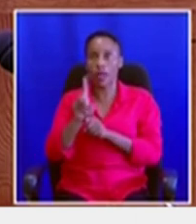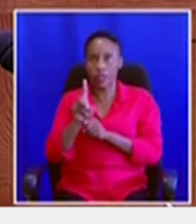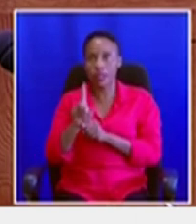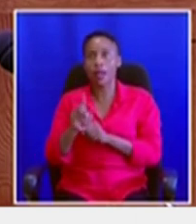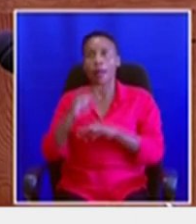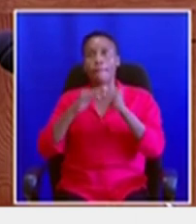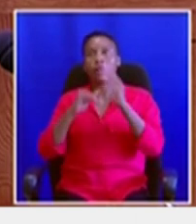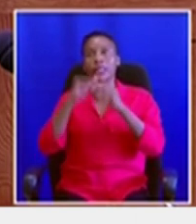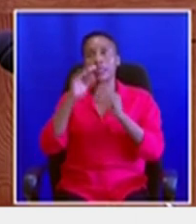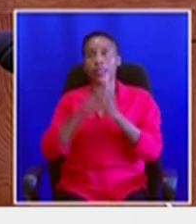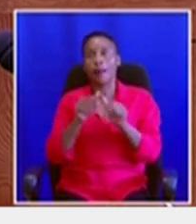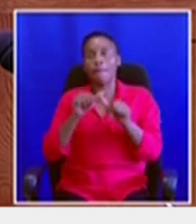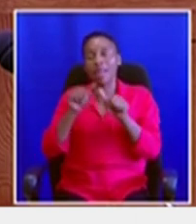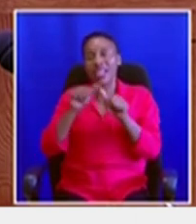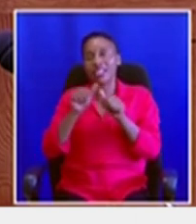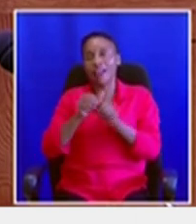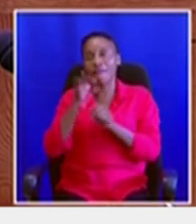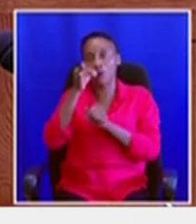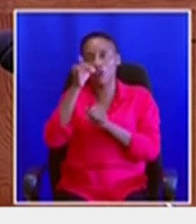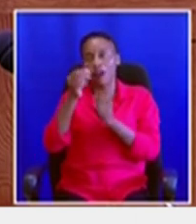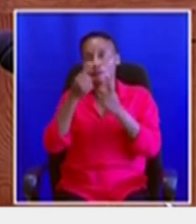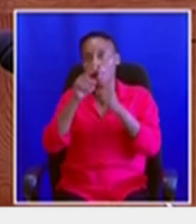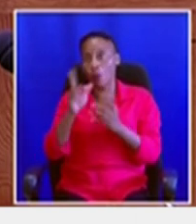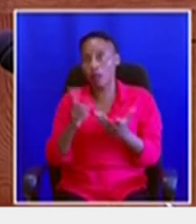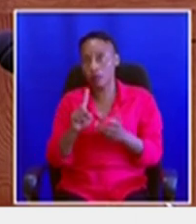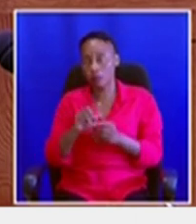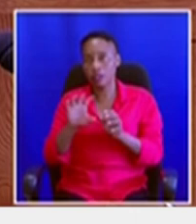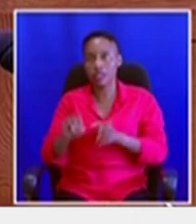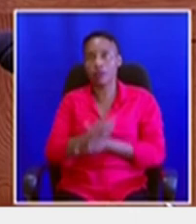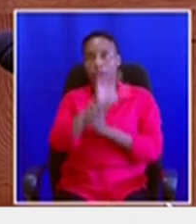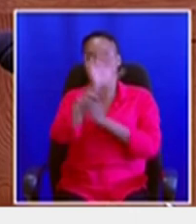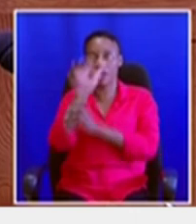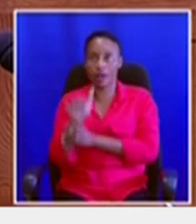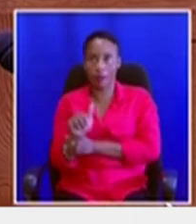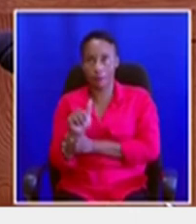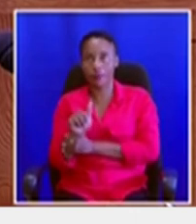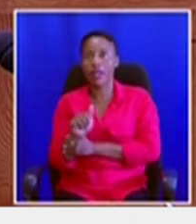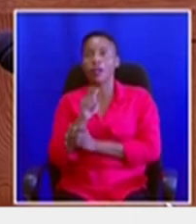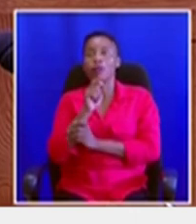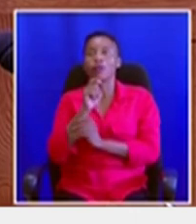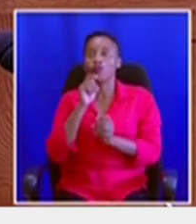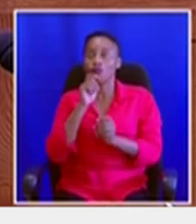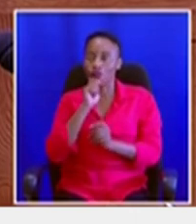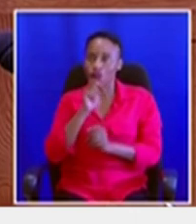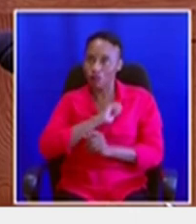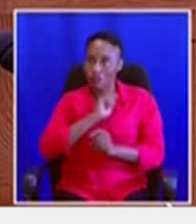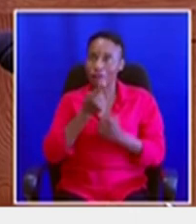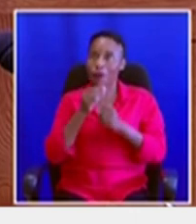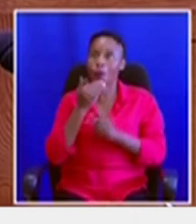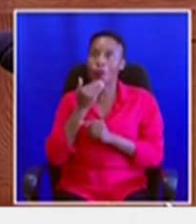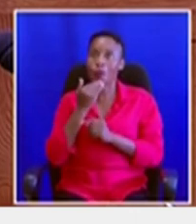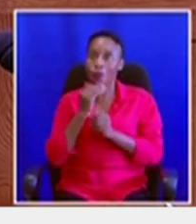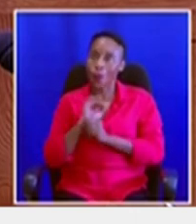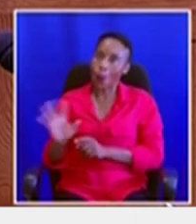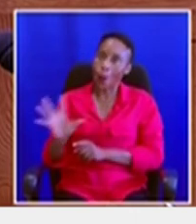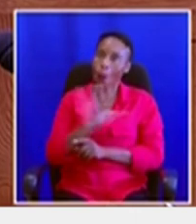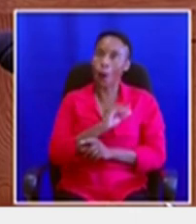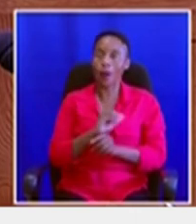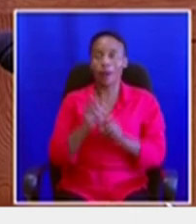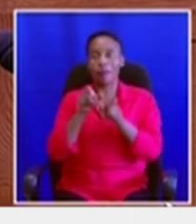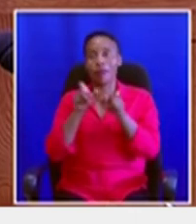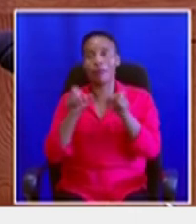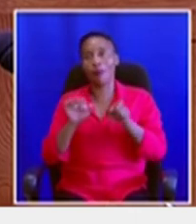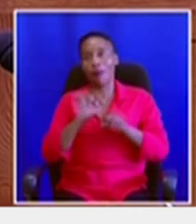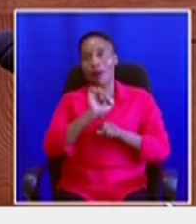better future for South Africa and indeed for all its people. I do believe,